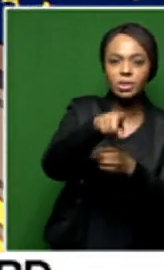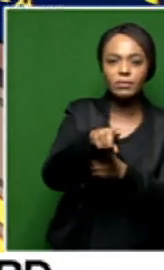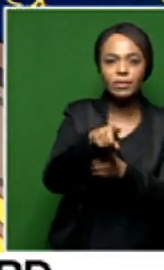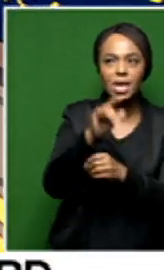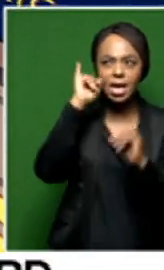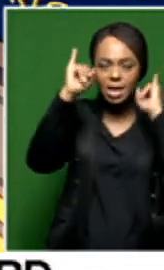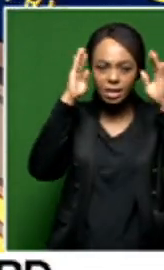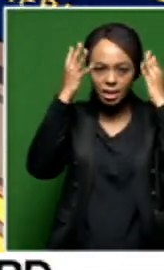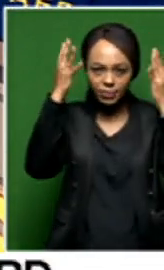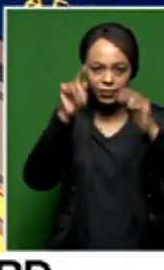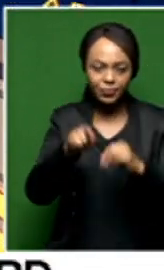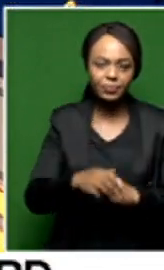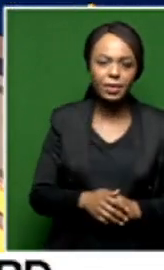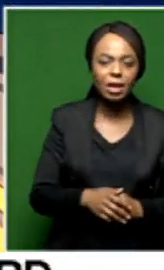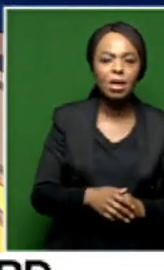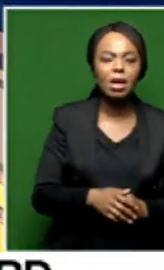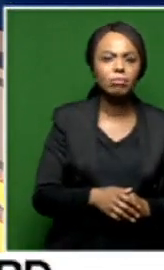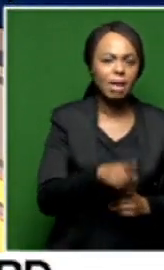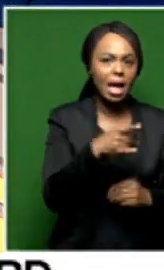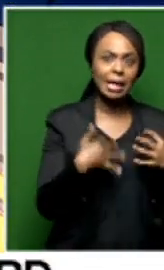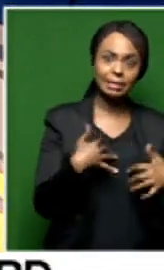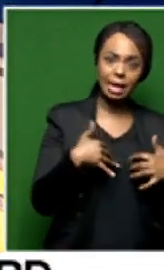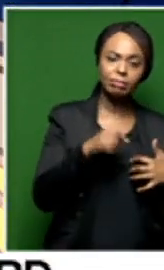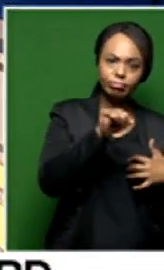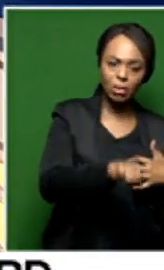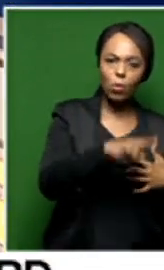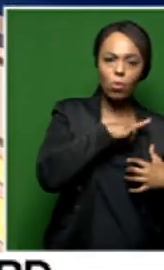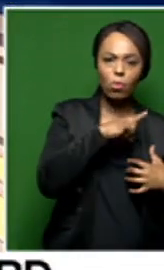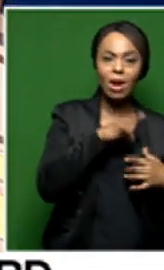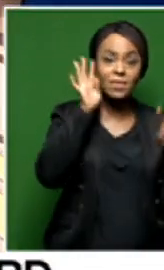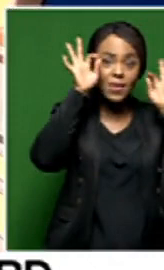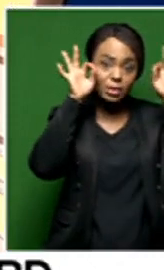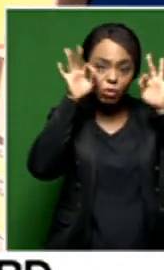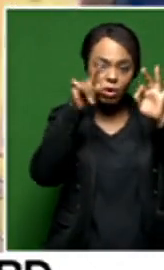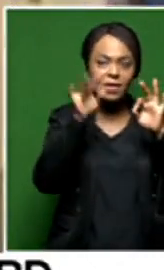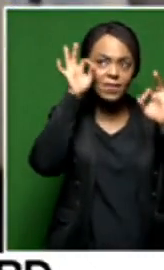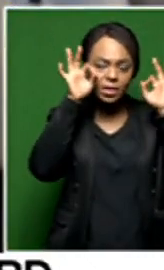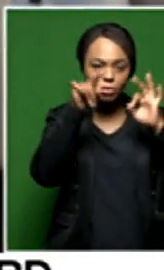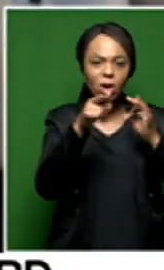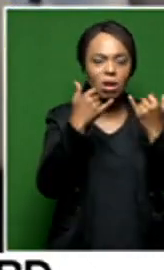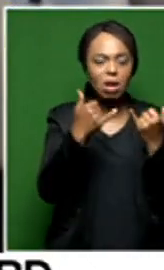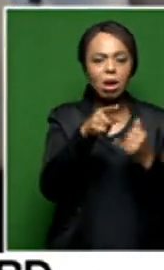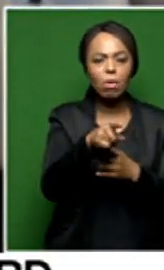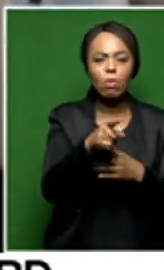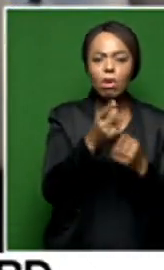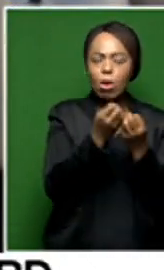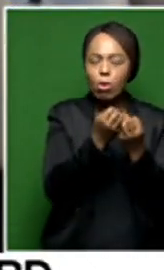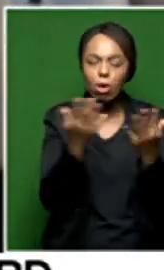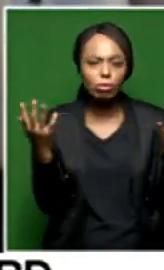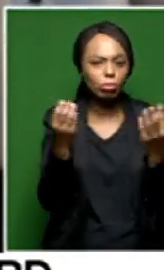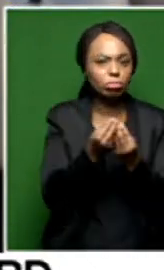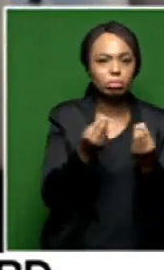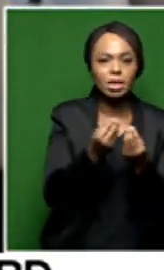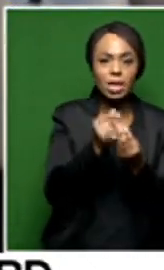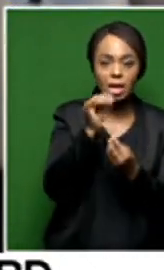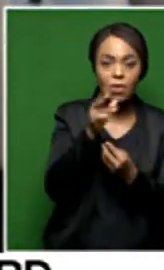initiatives. Yeah, so this is really exciting because Facebook, Facebook had an idea and they said, you got all this amazing data. Would